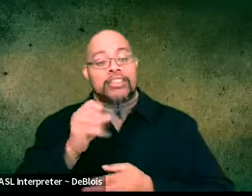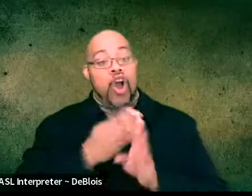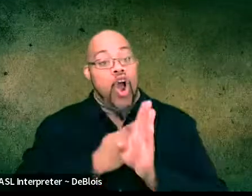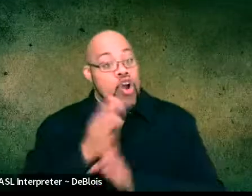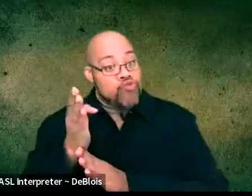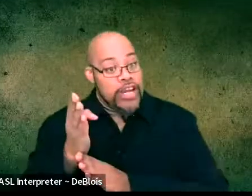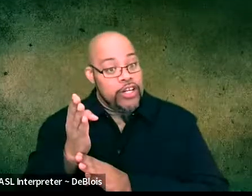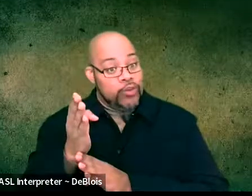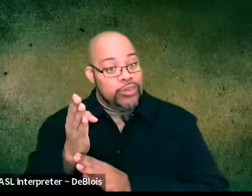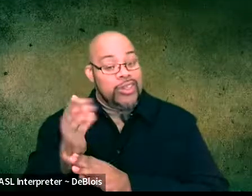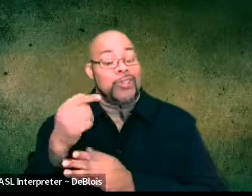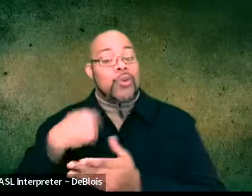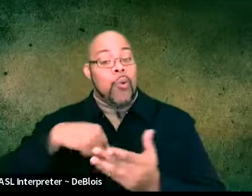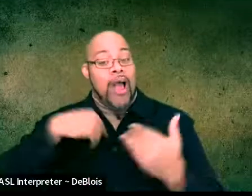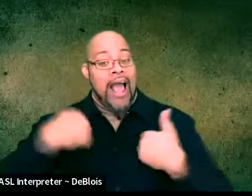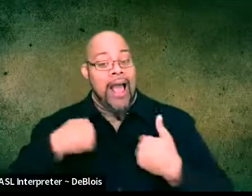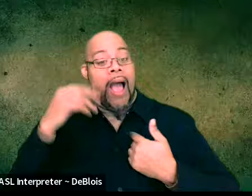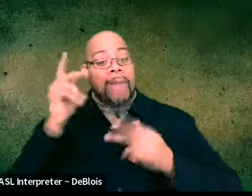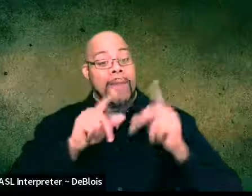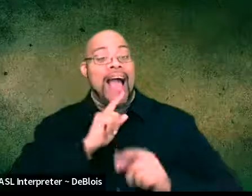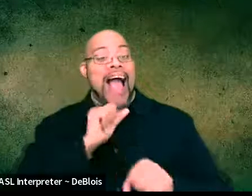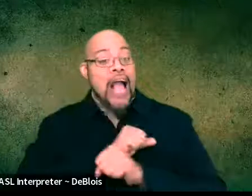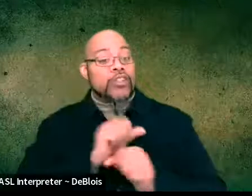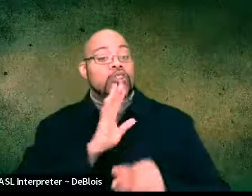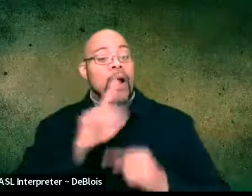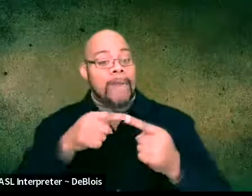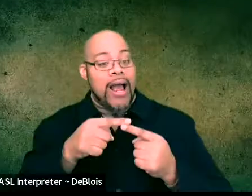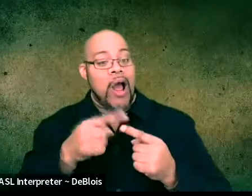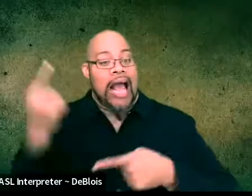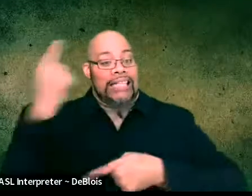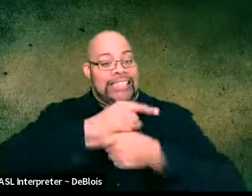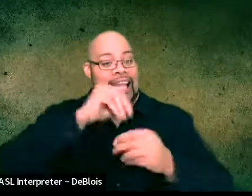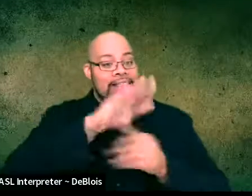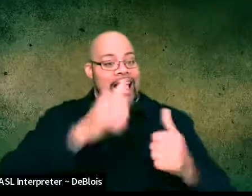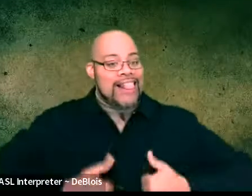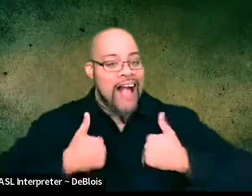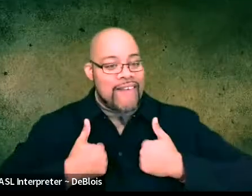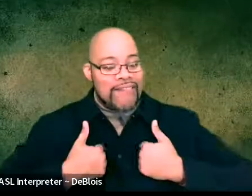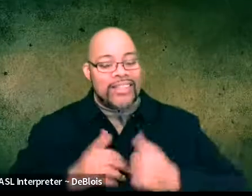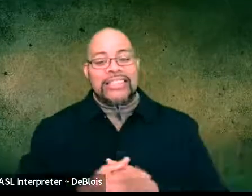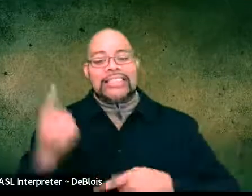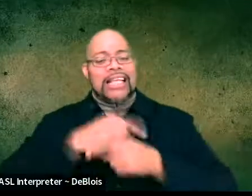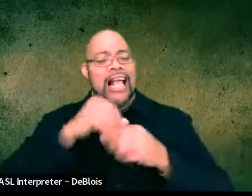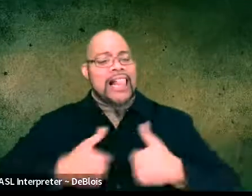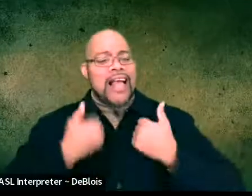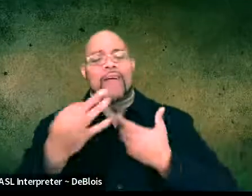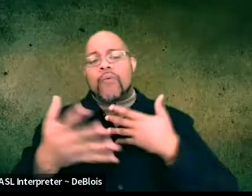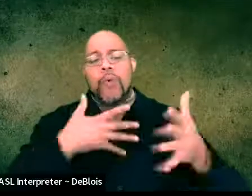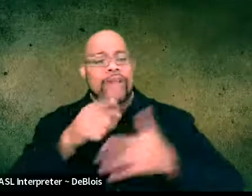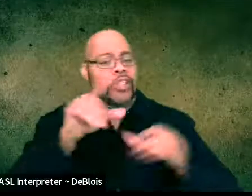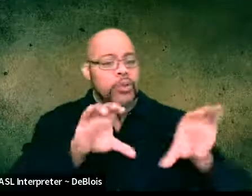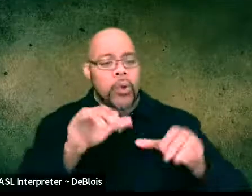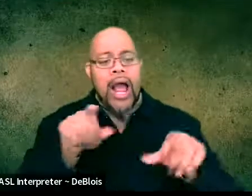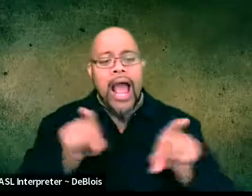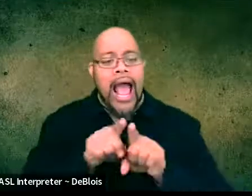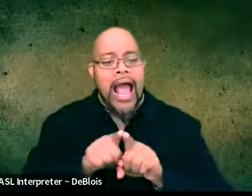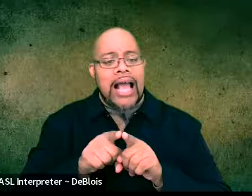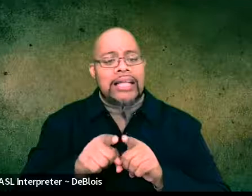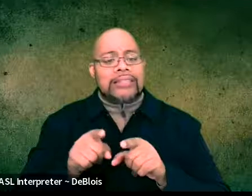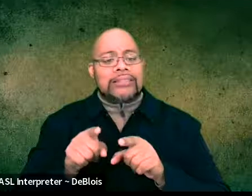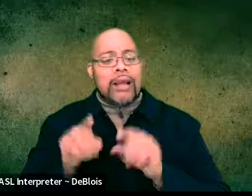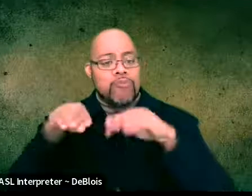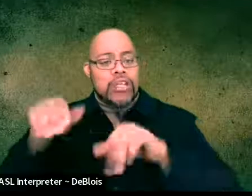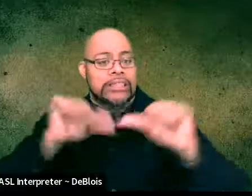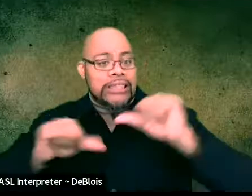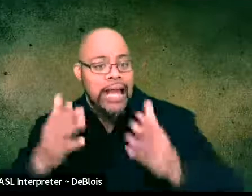And so we're going to have folks actually talking about a day in their life, like a day in their life as whatever they do as a marine scientist.